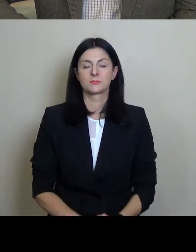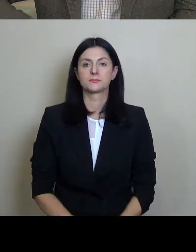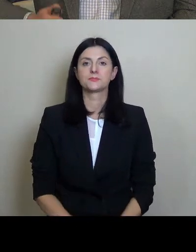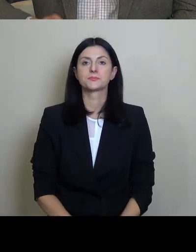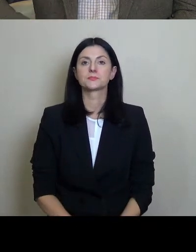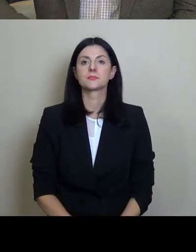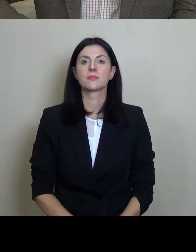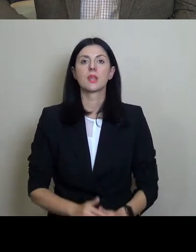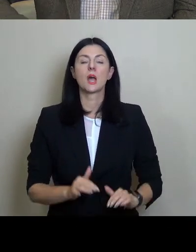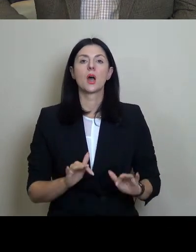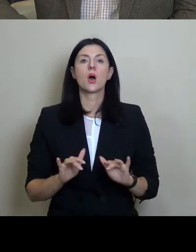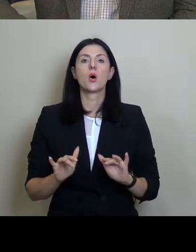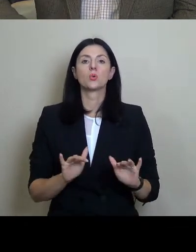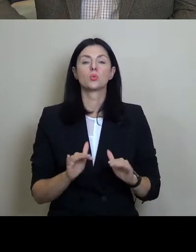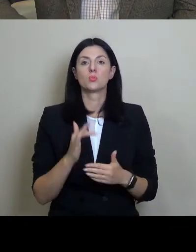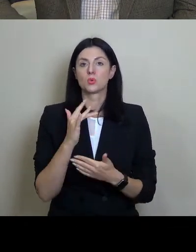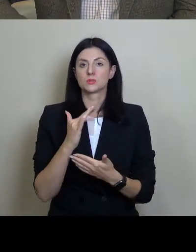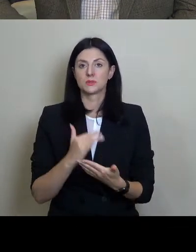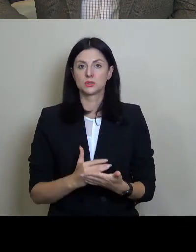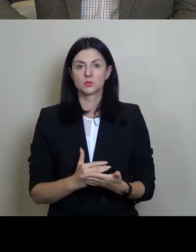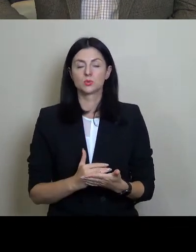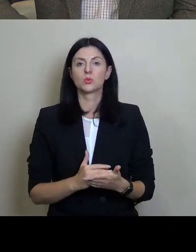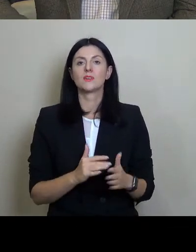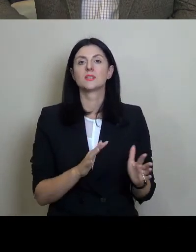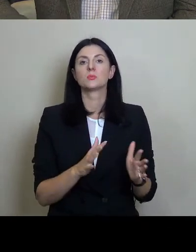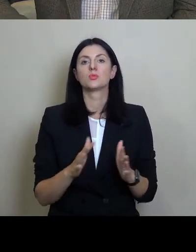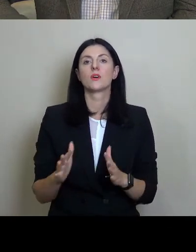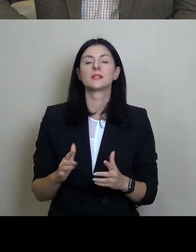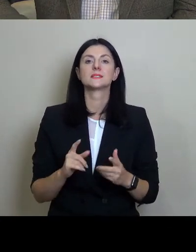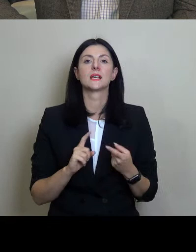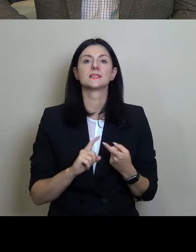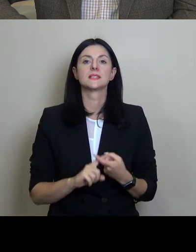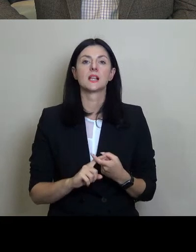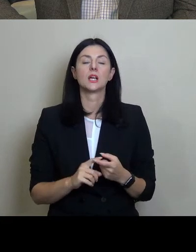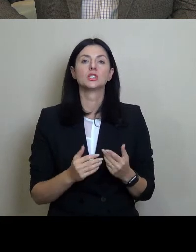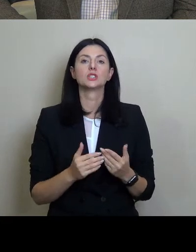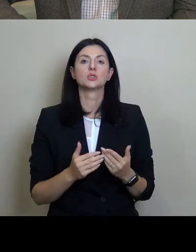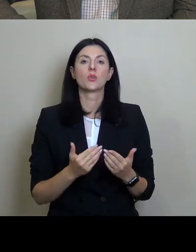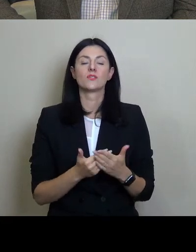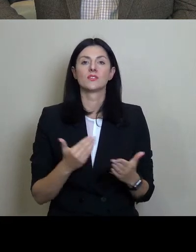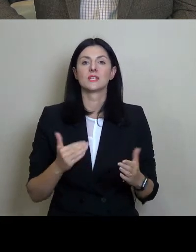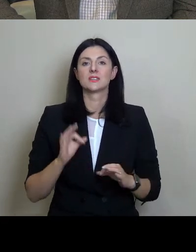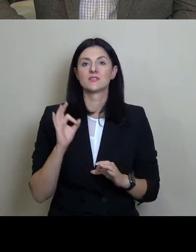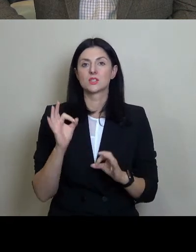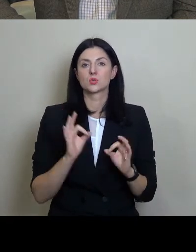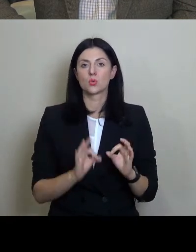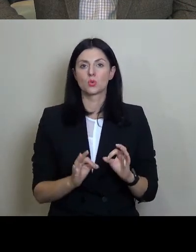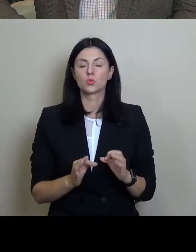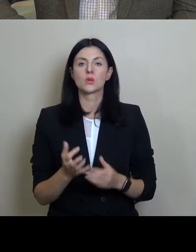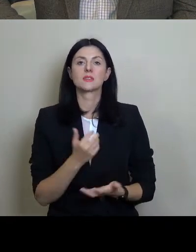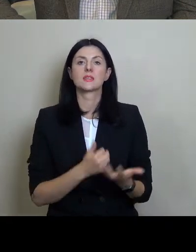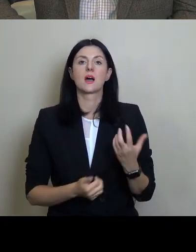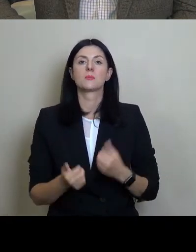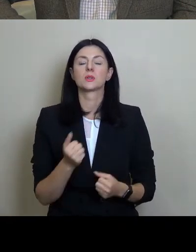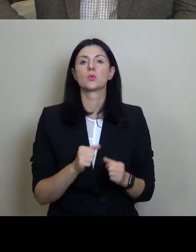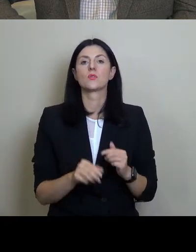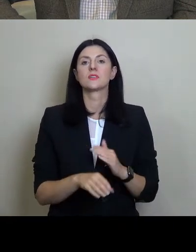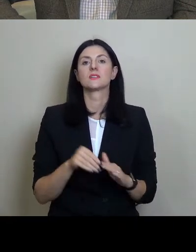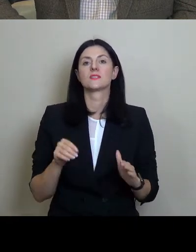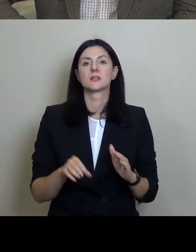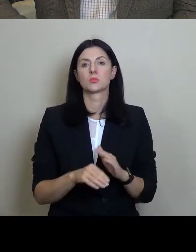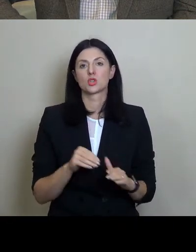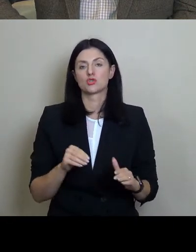who is located where. The movement along the list is happening depending on the number